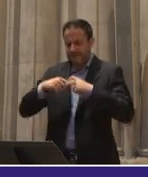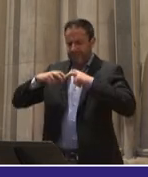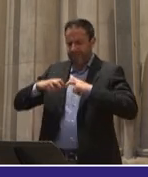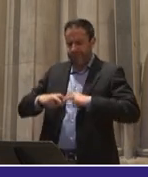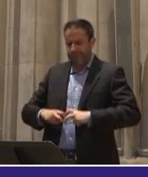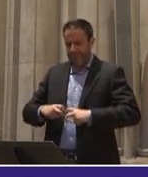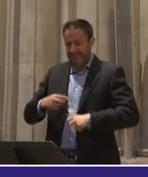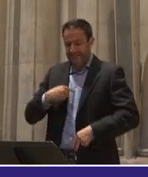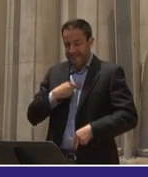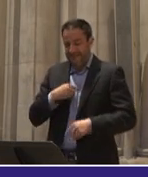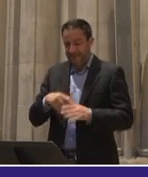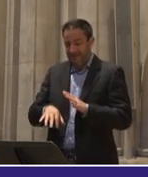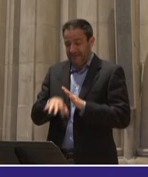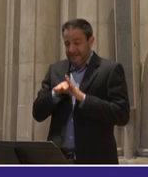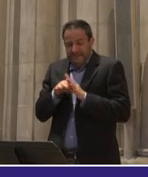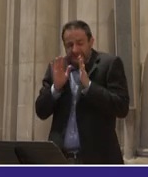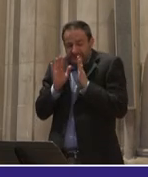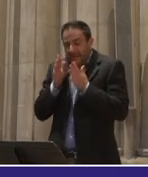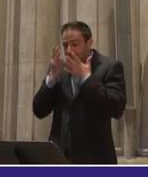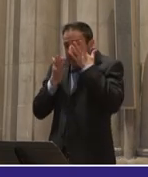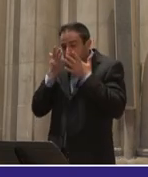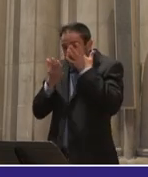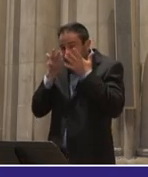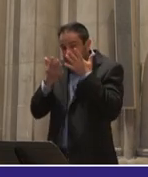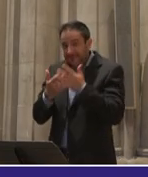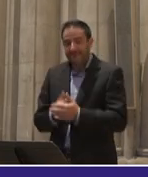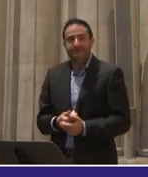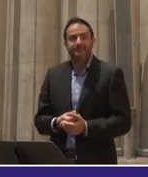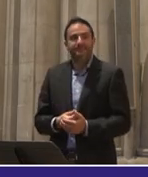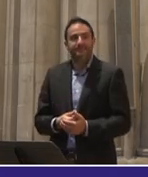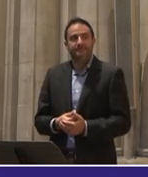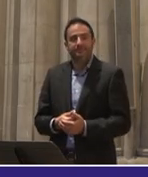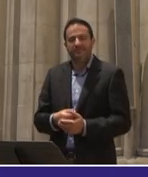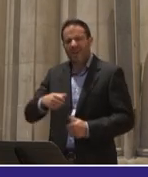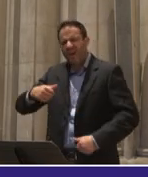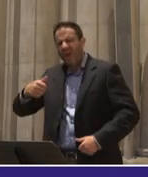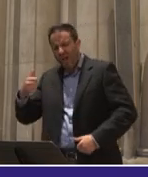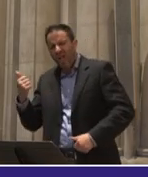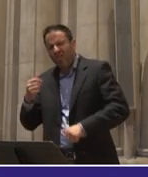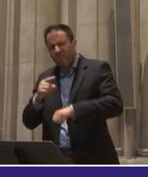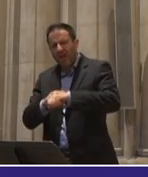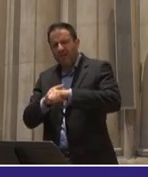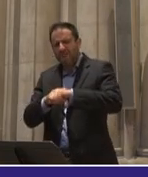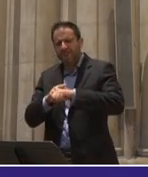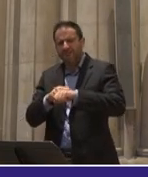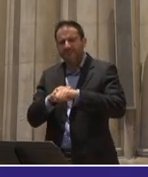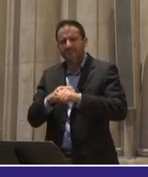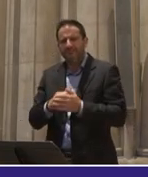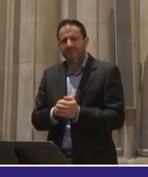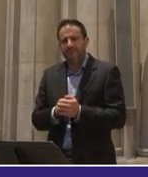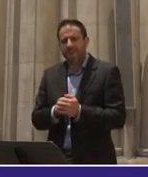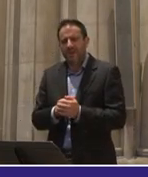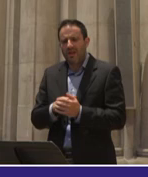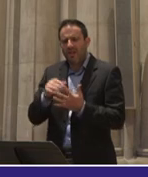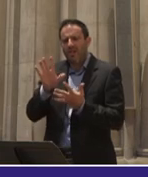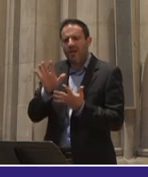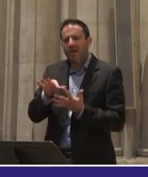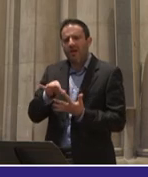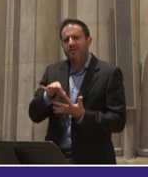sometimes embarrassing or even shameful, at other times, the